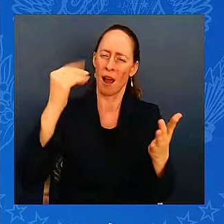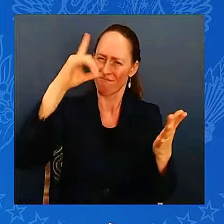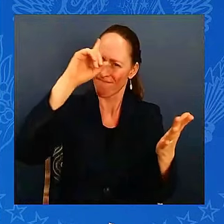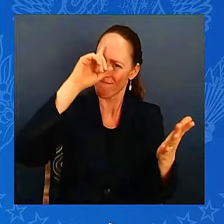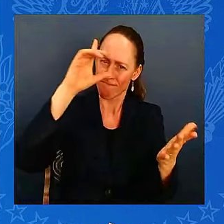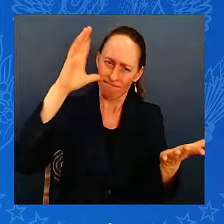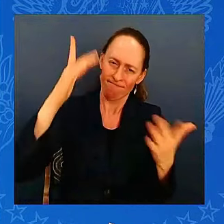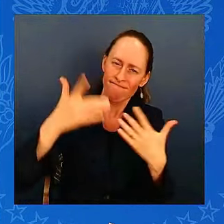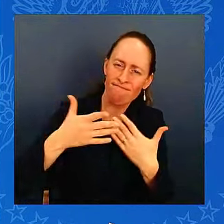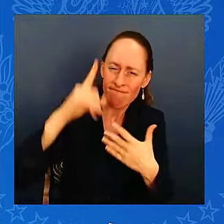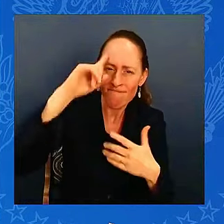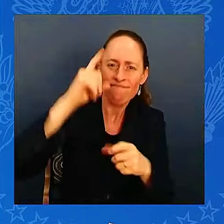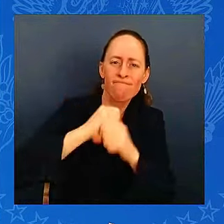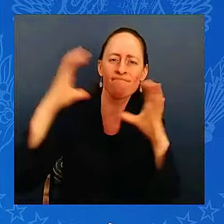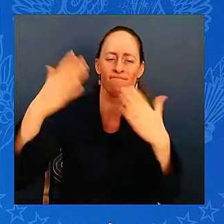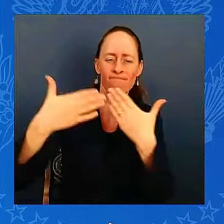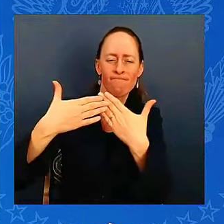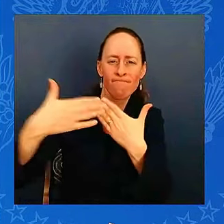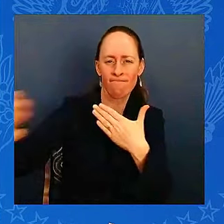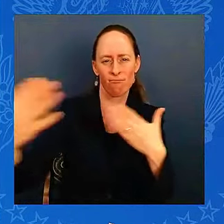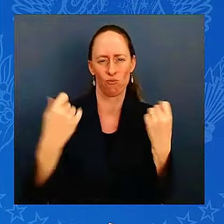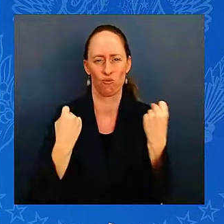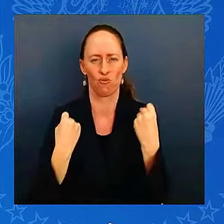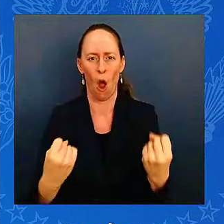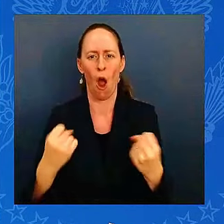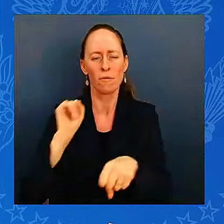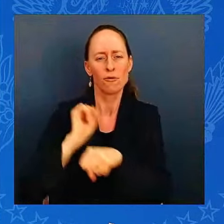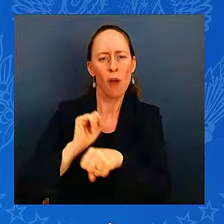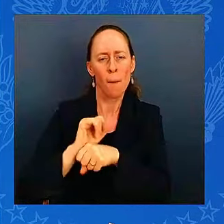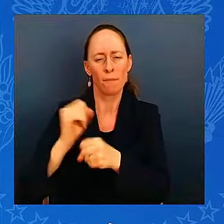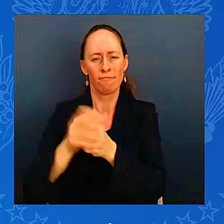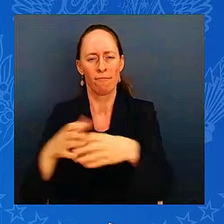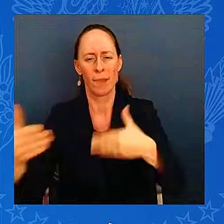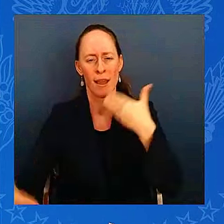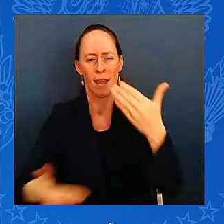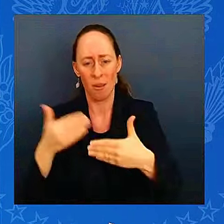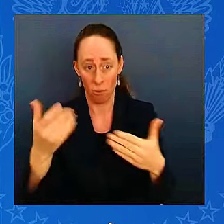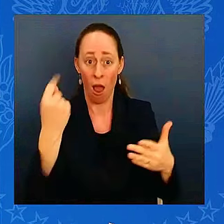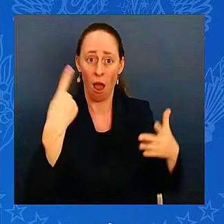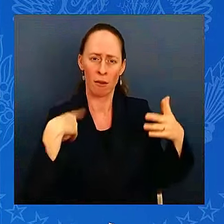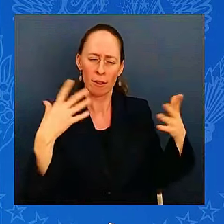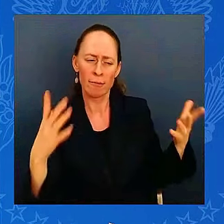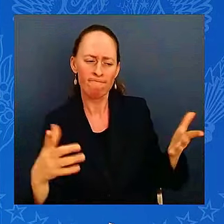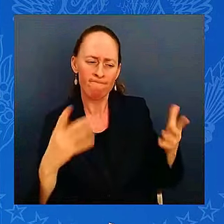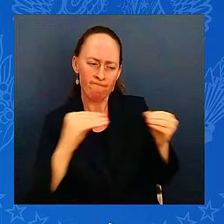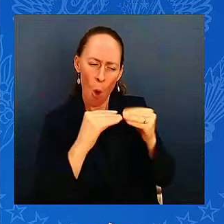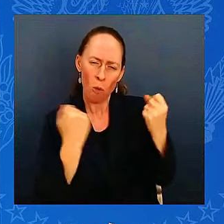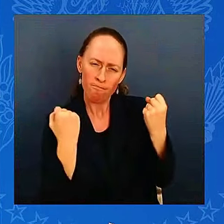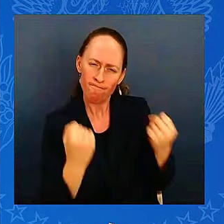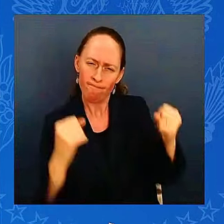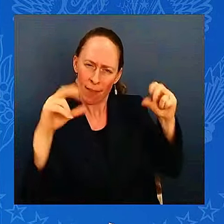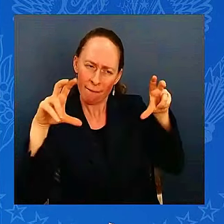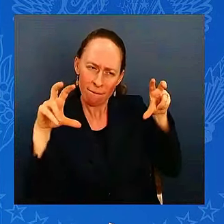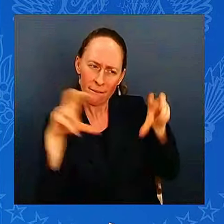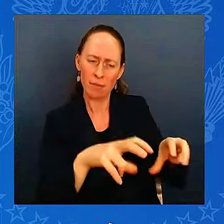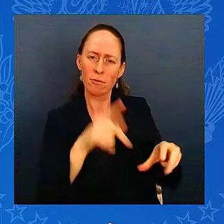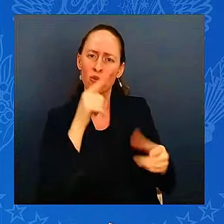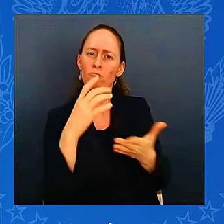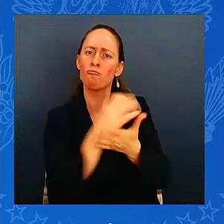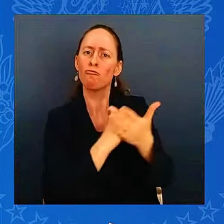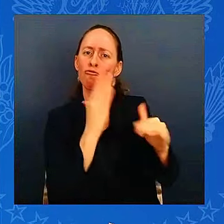the economy from the middle out and the bottom up instead of the top down. That way, workers do well, no one's left behind, and the wealthy still do very